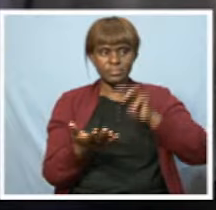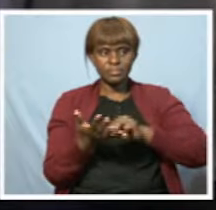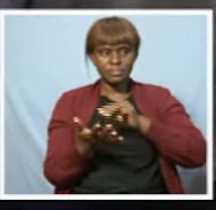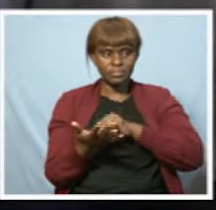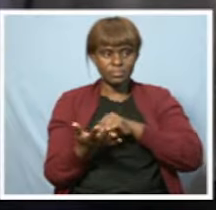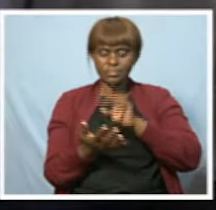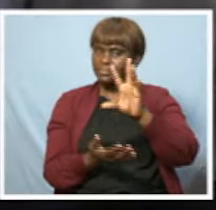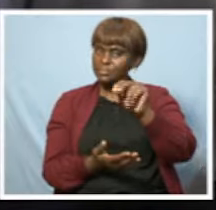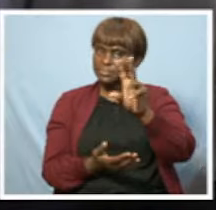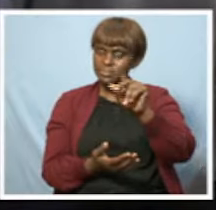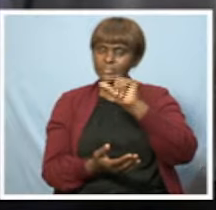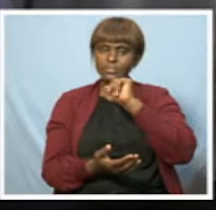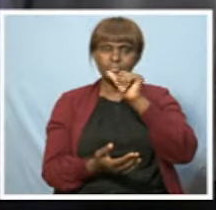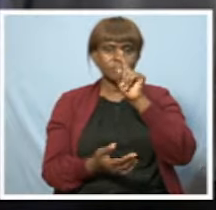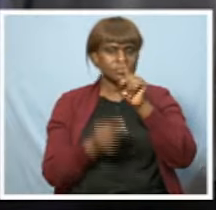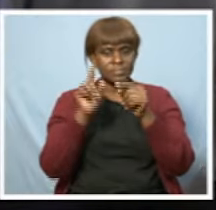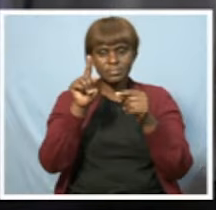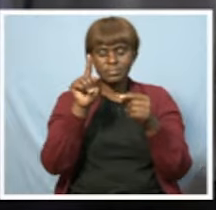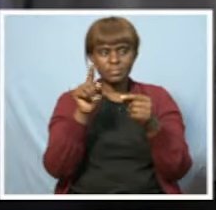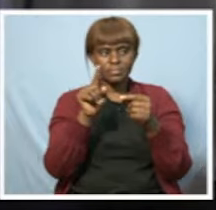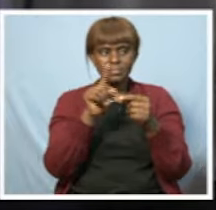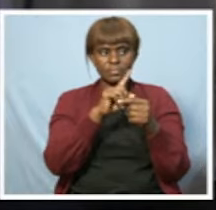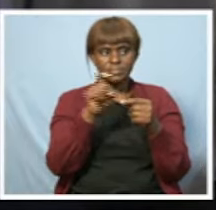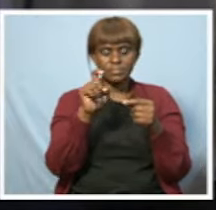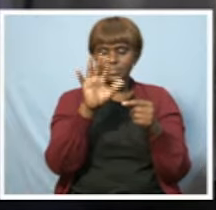1,500,000. No, it's not 1 million.